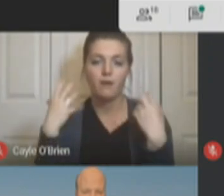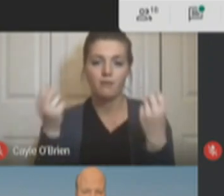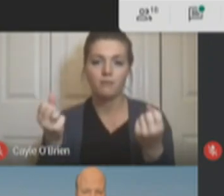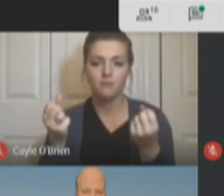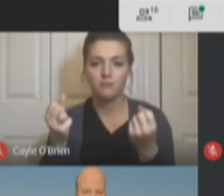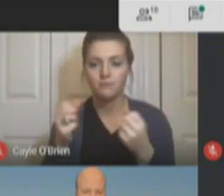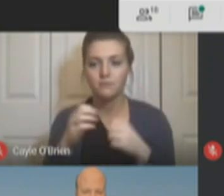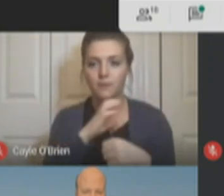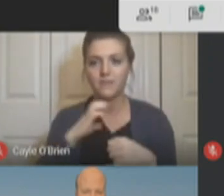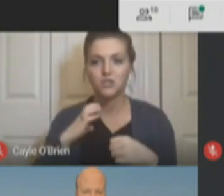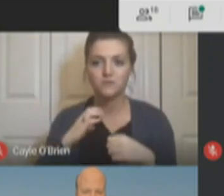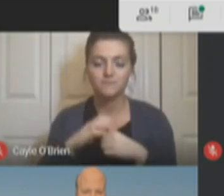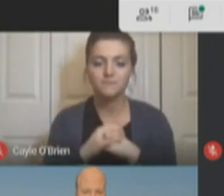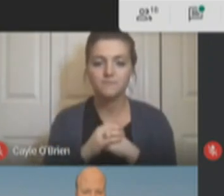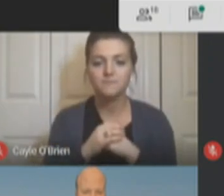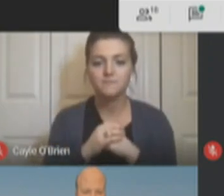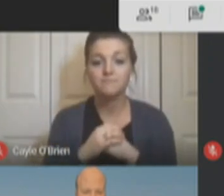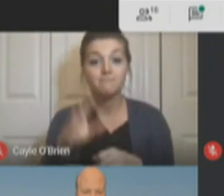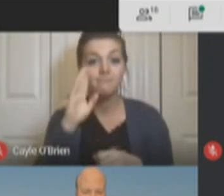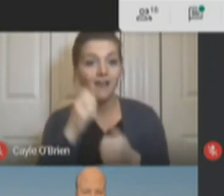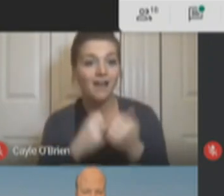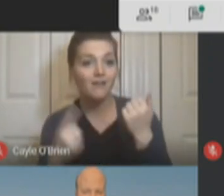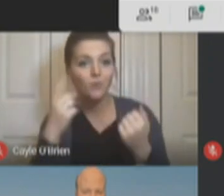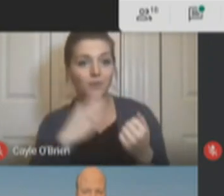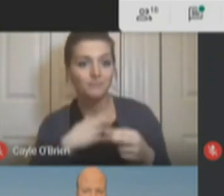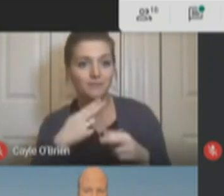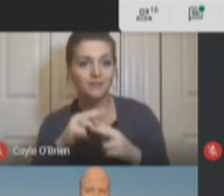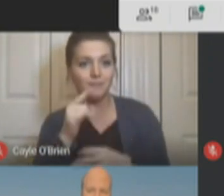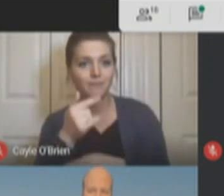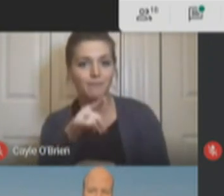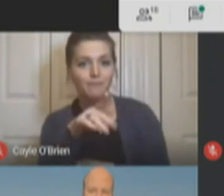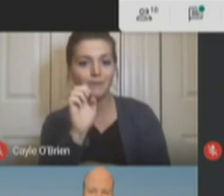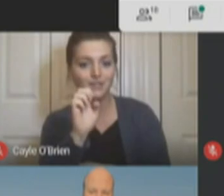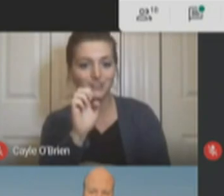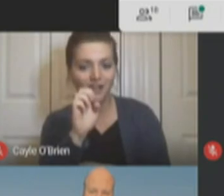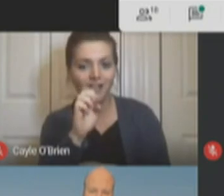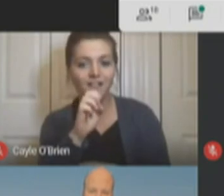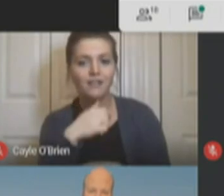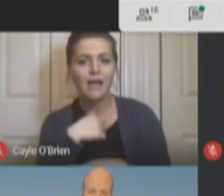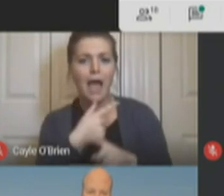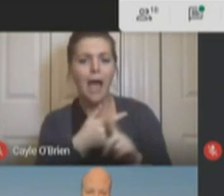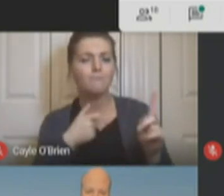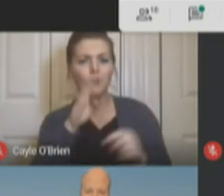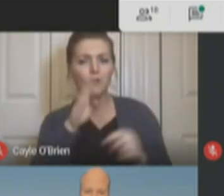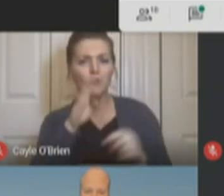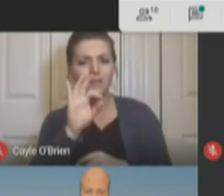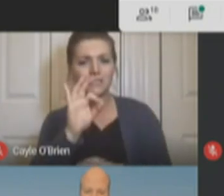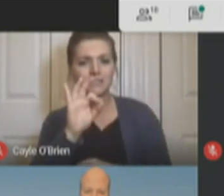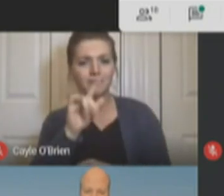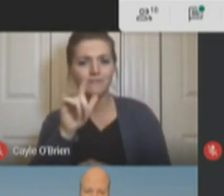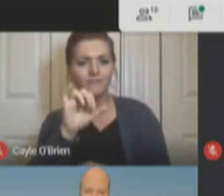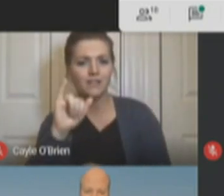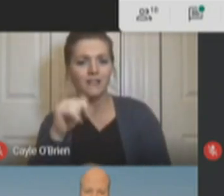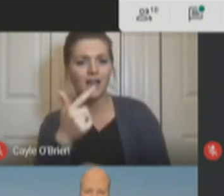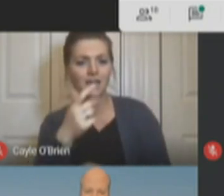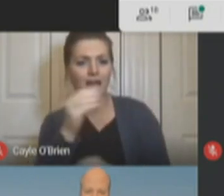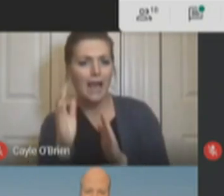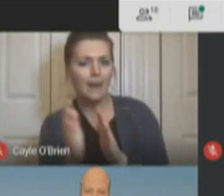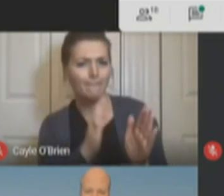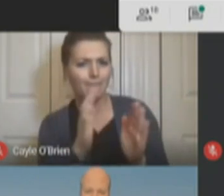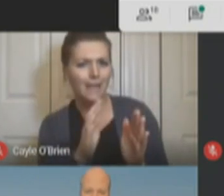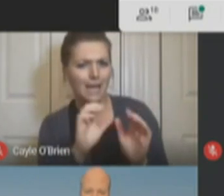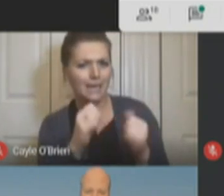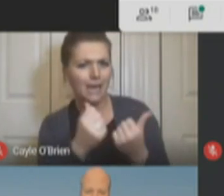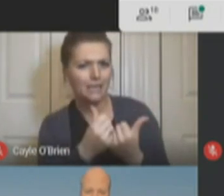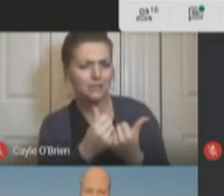Hi, everybody. Michelle McCarthy. I'm actually from the Boston Planning and Development Agency. It would seem a little weird, the presentation I'm